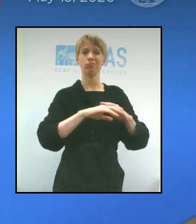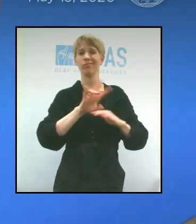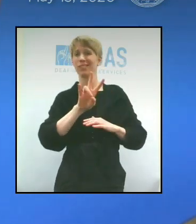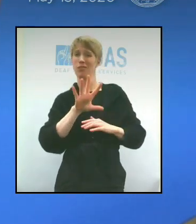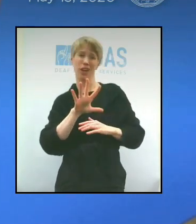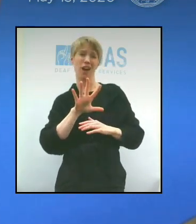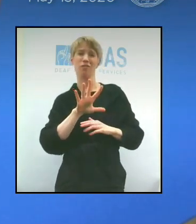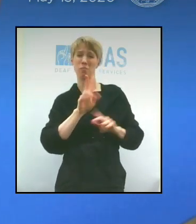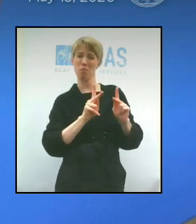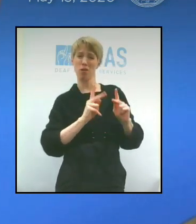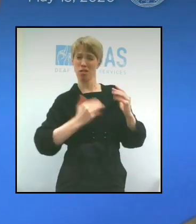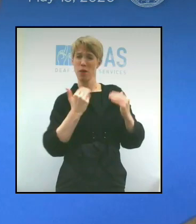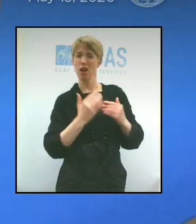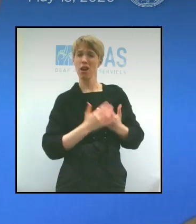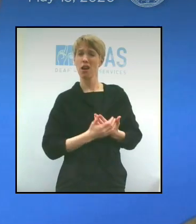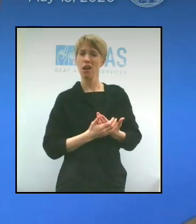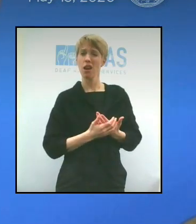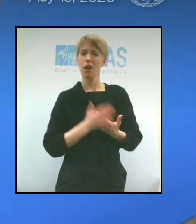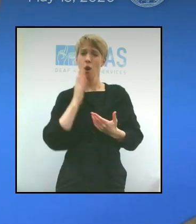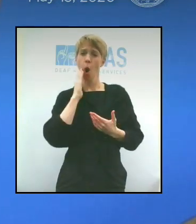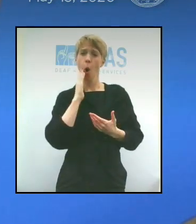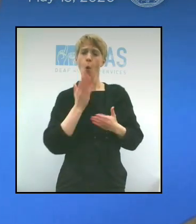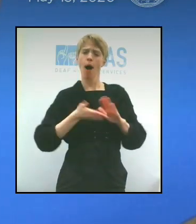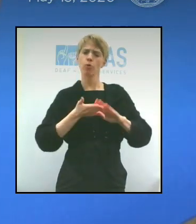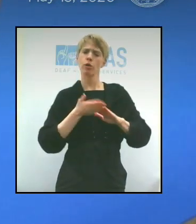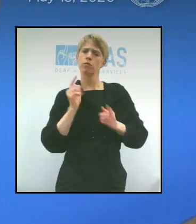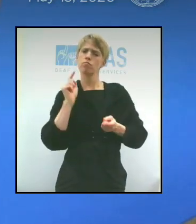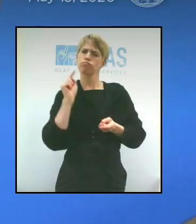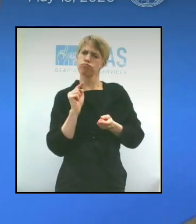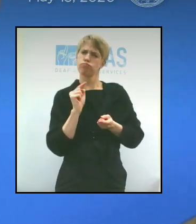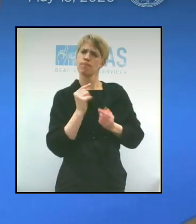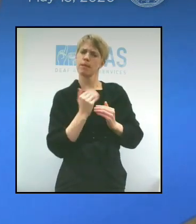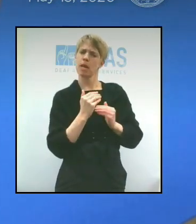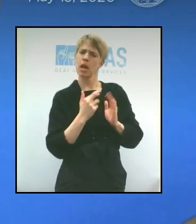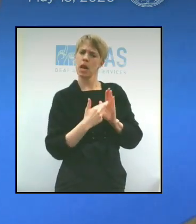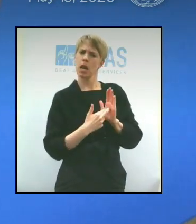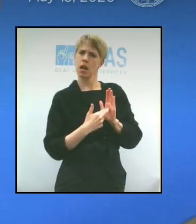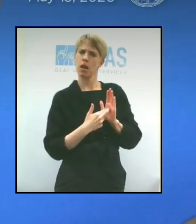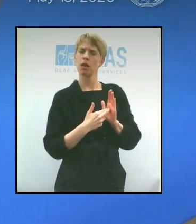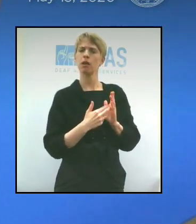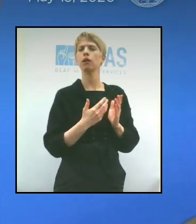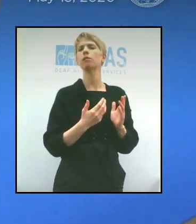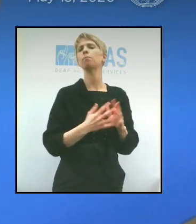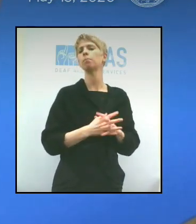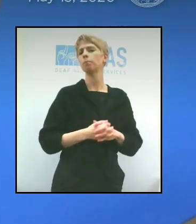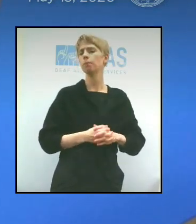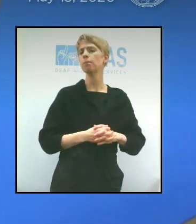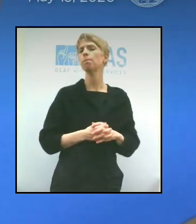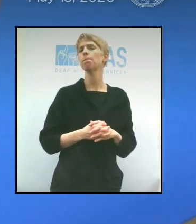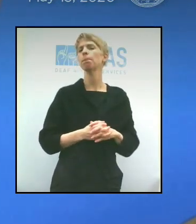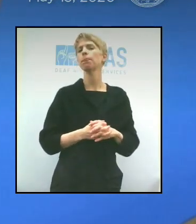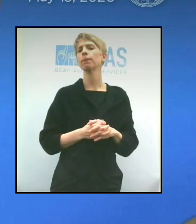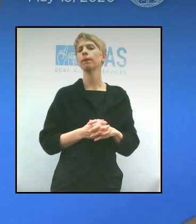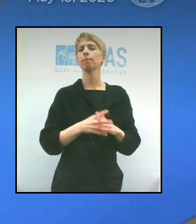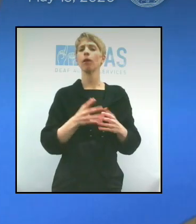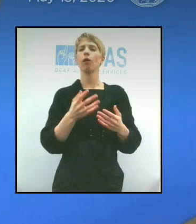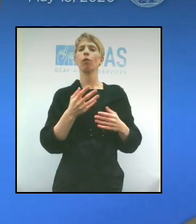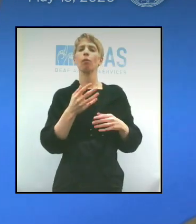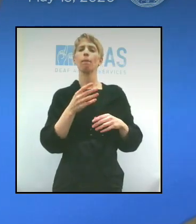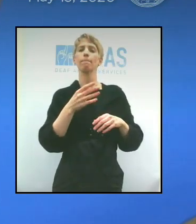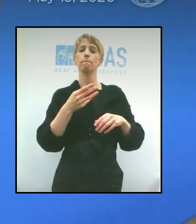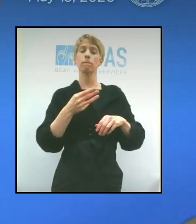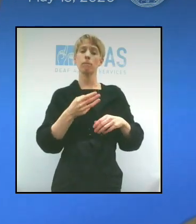know that some businesses, when we get to phase 1, will reopen in the construction, the manufacturing, and